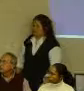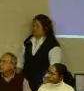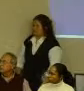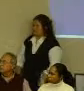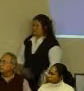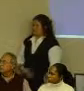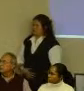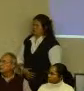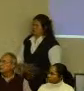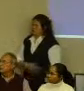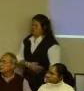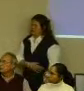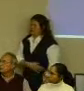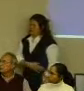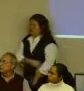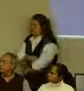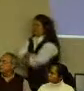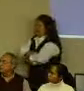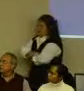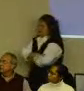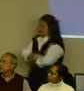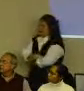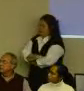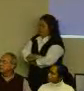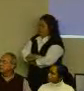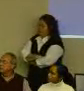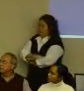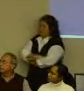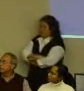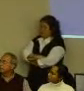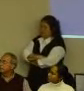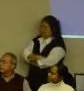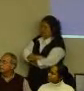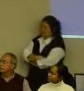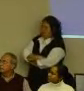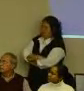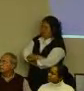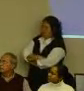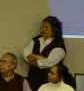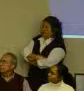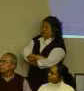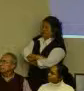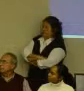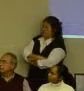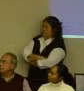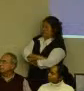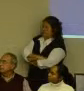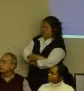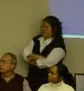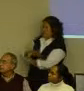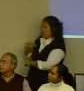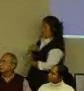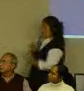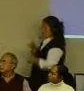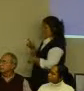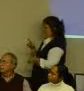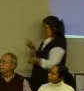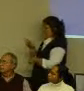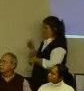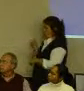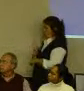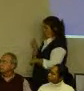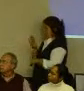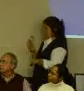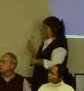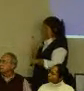Okay. Well, we'll limit it to a minute here. We at ZVRS, my company,